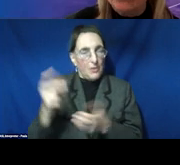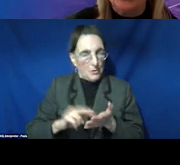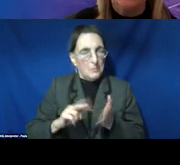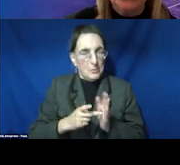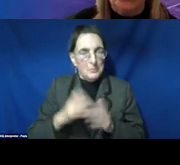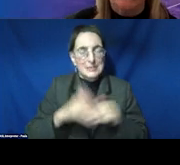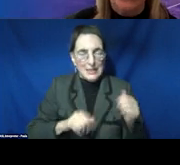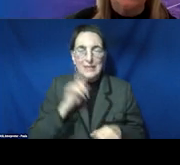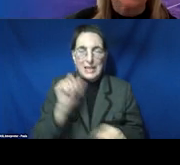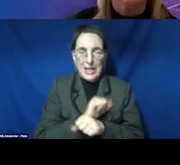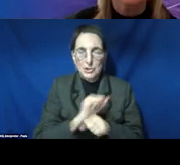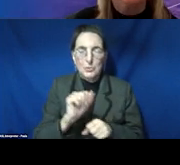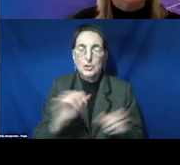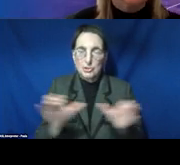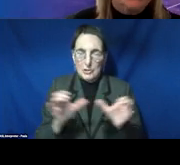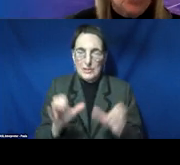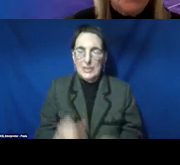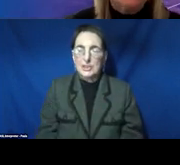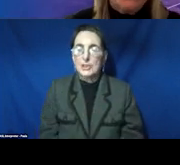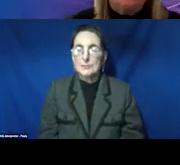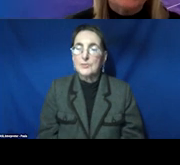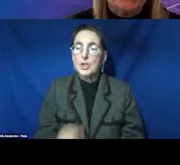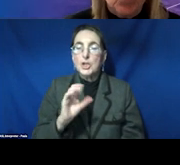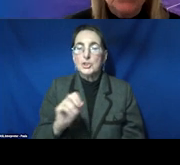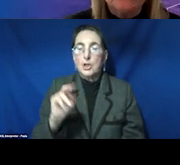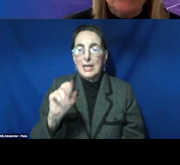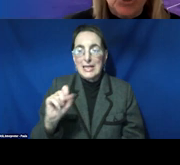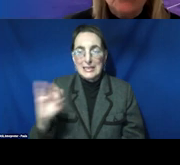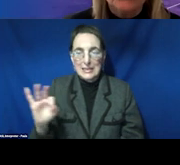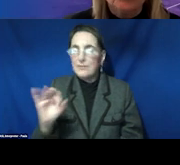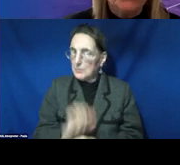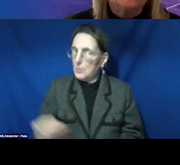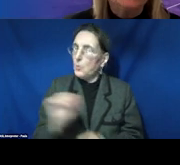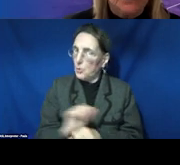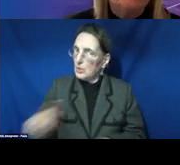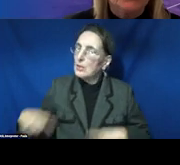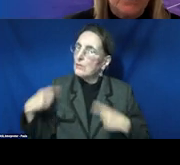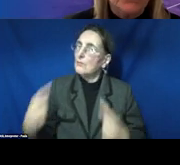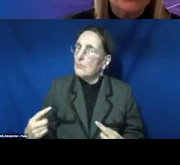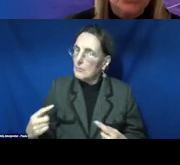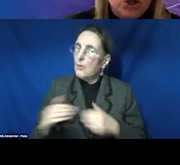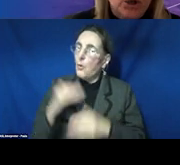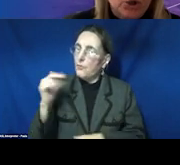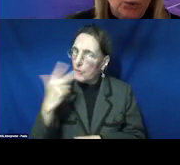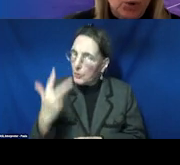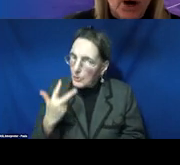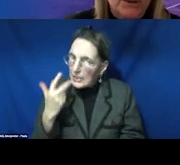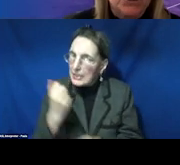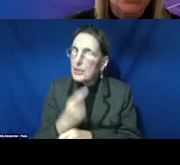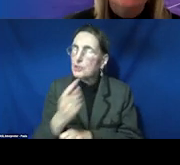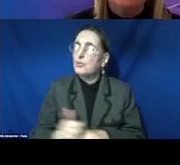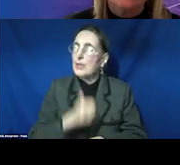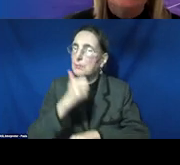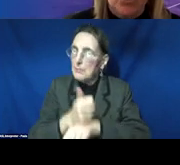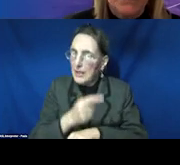the actual certification. So NSF has been working for over 3 years to implement these disclosure